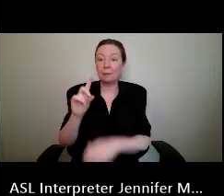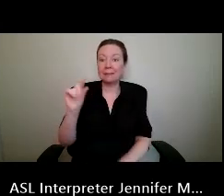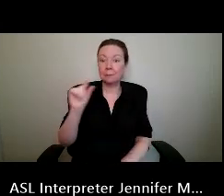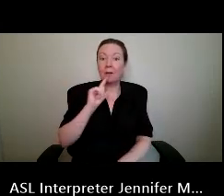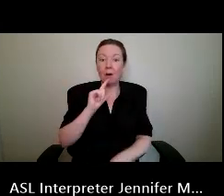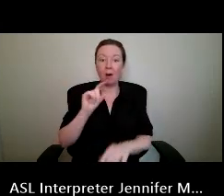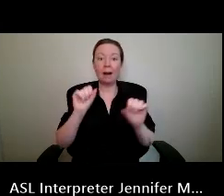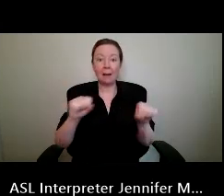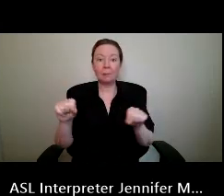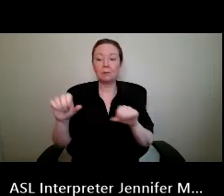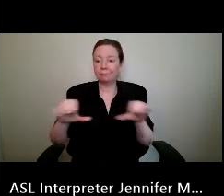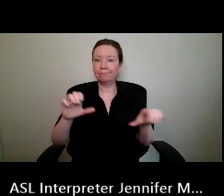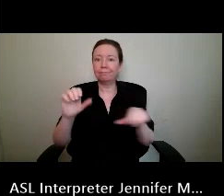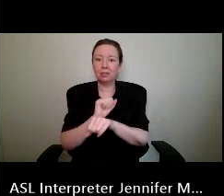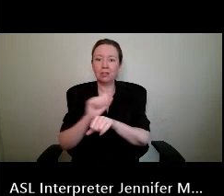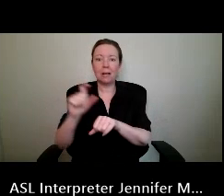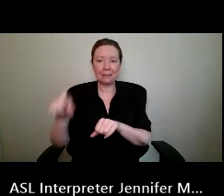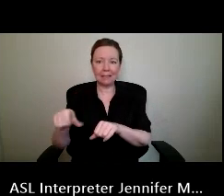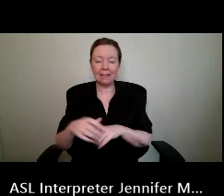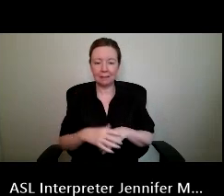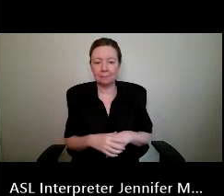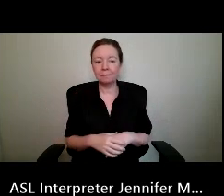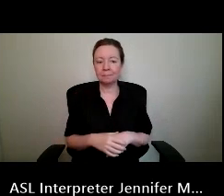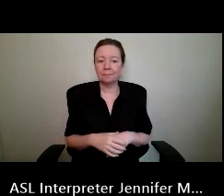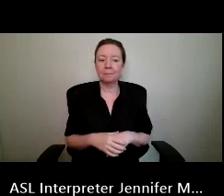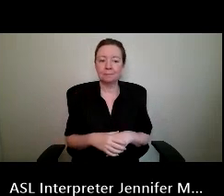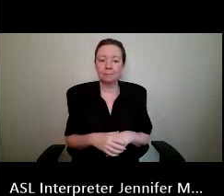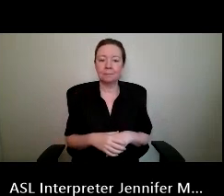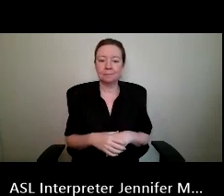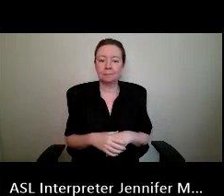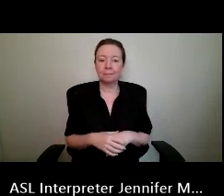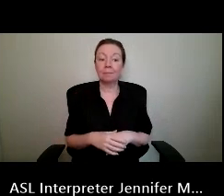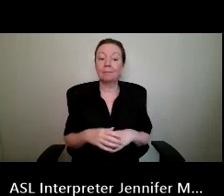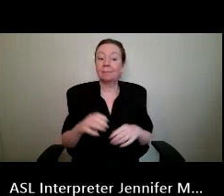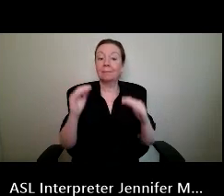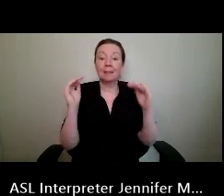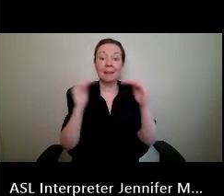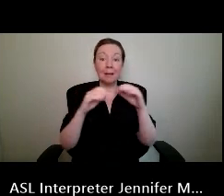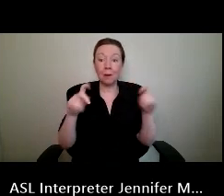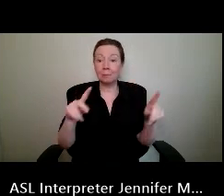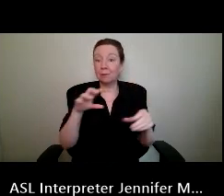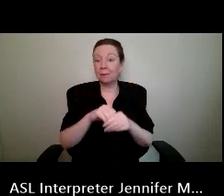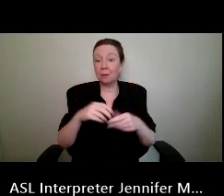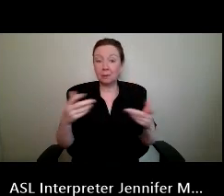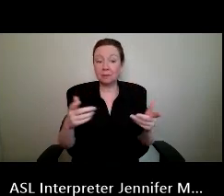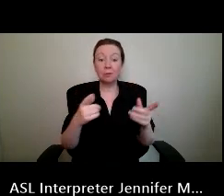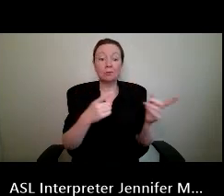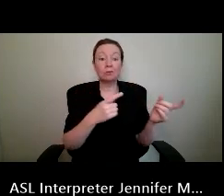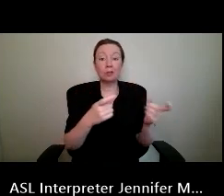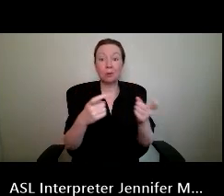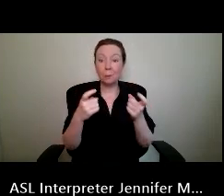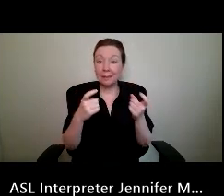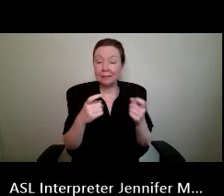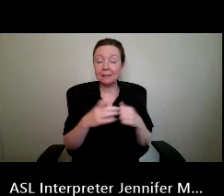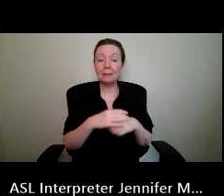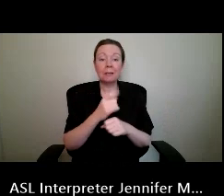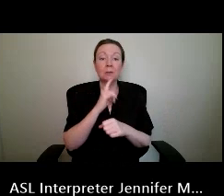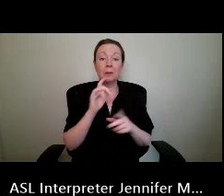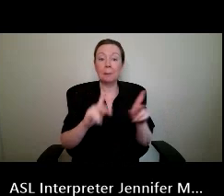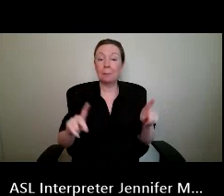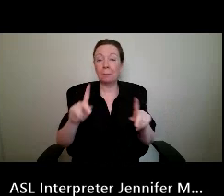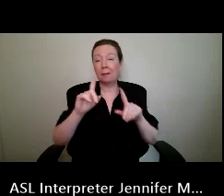able to perform the jobs that they need to. Equal opportunity can include things like recruitment, so ensuring that people of